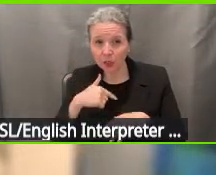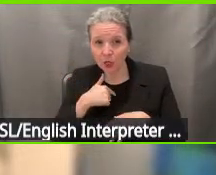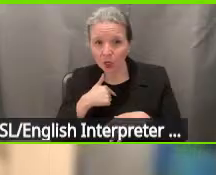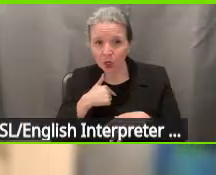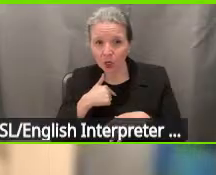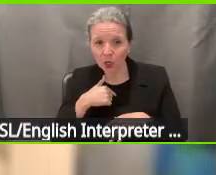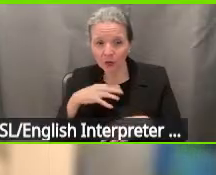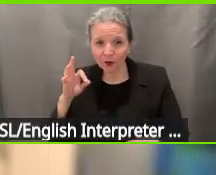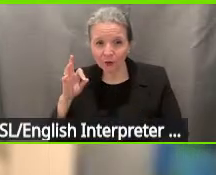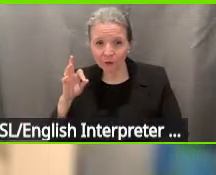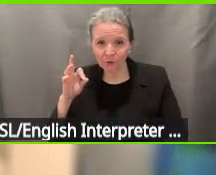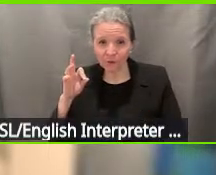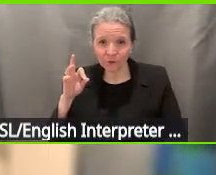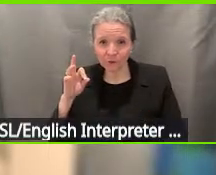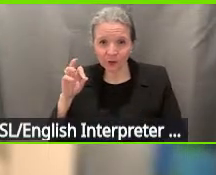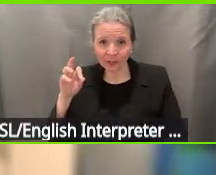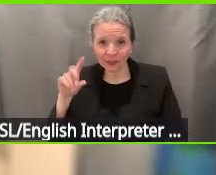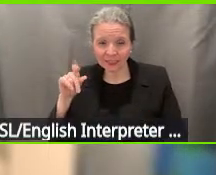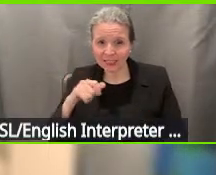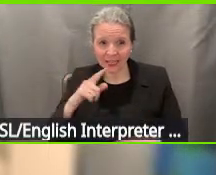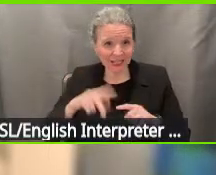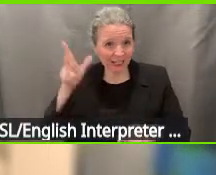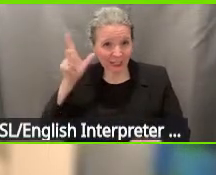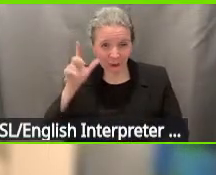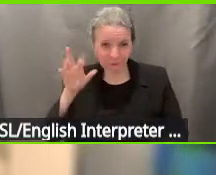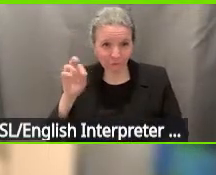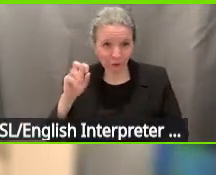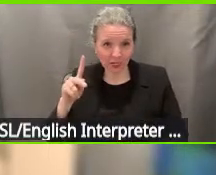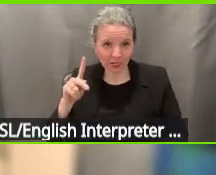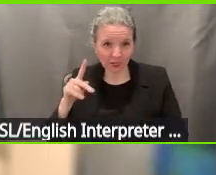I can't hear you now either.